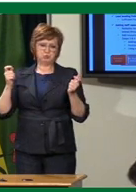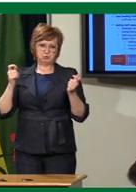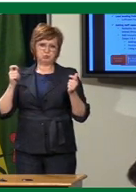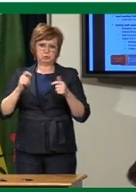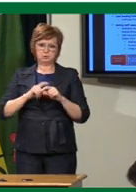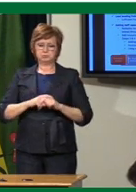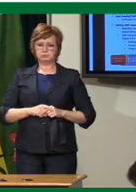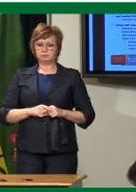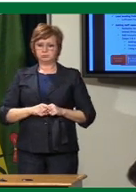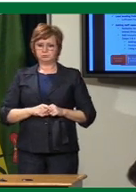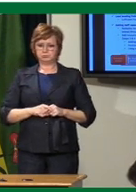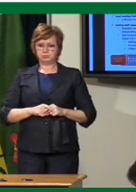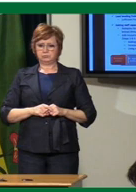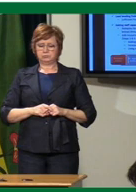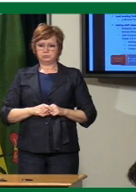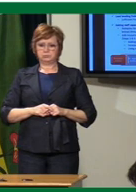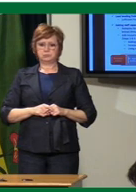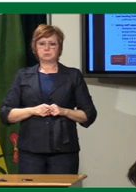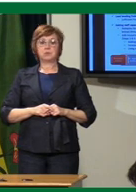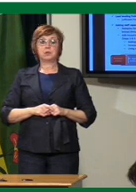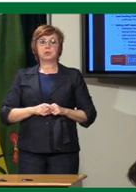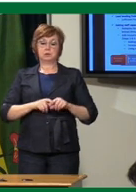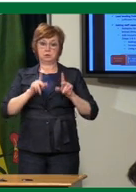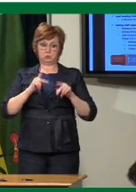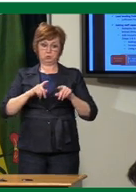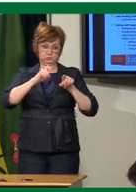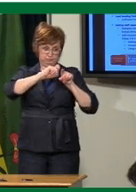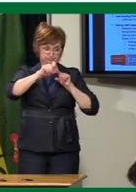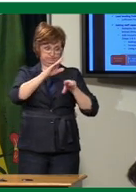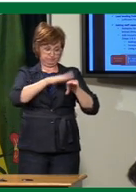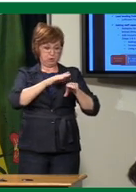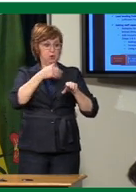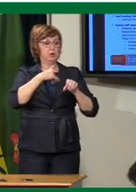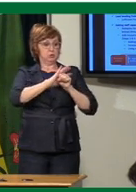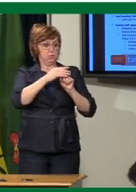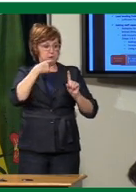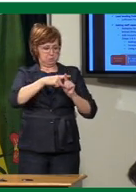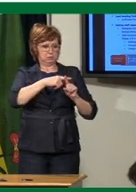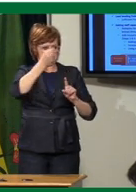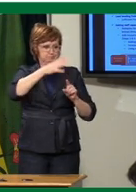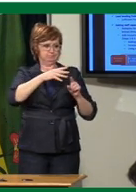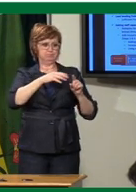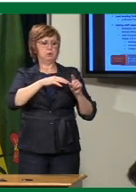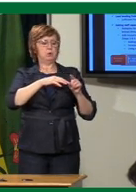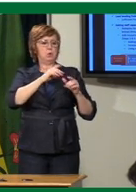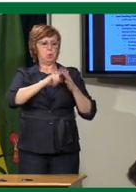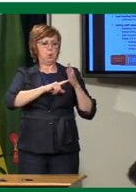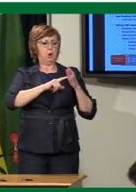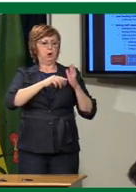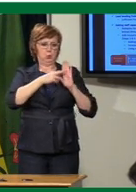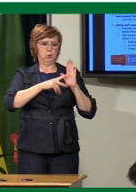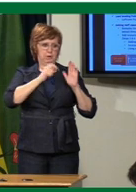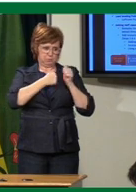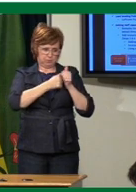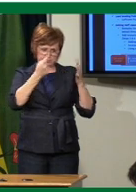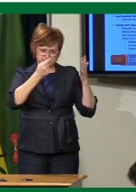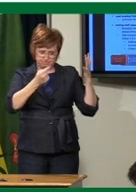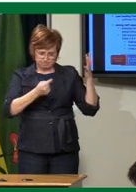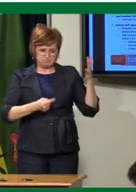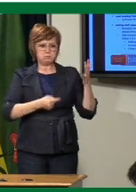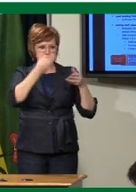other activities that they need to do. Once that initial notification is completed, there would be a follow-up